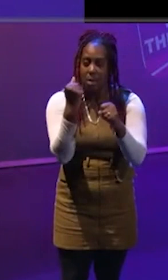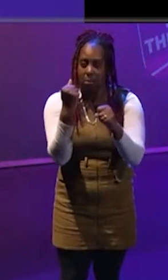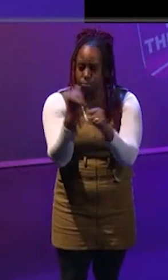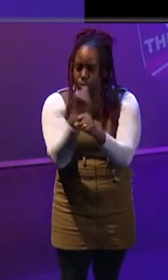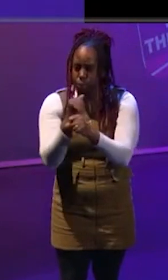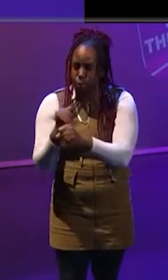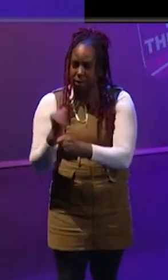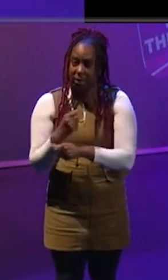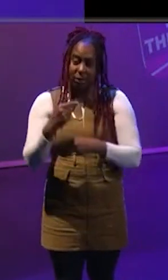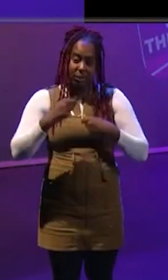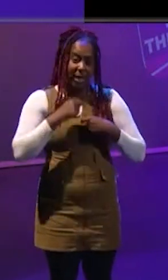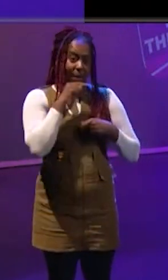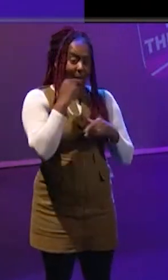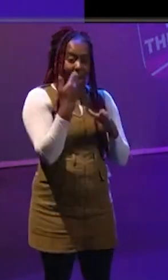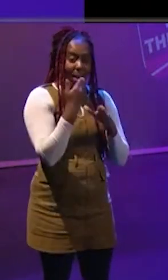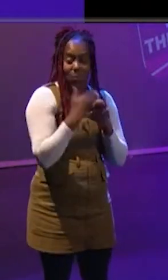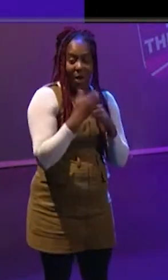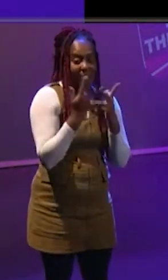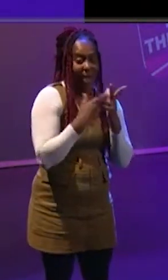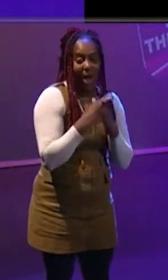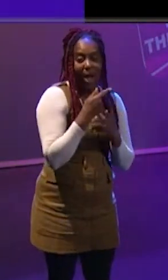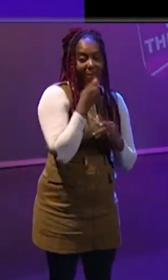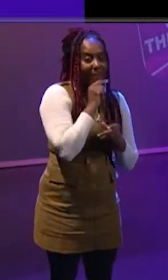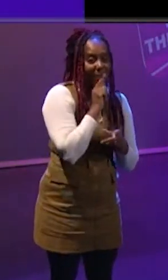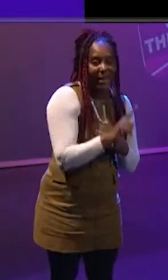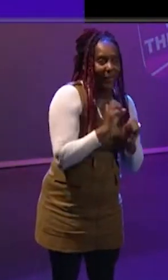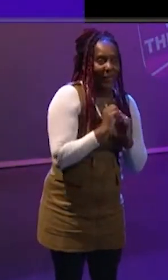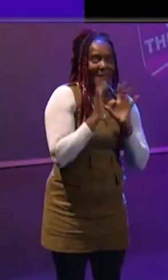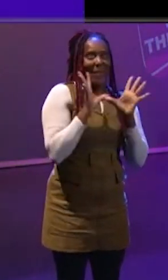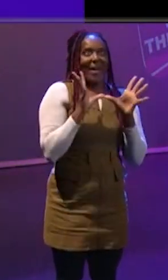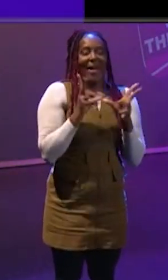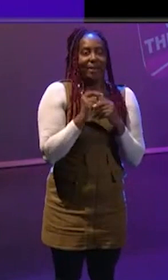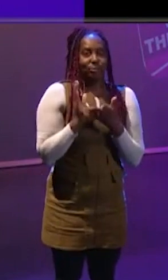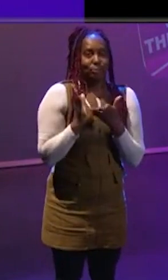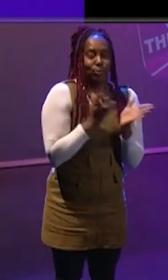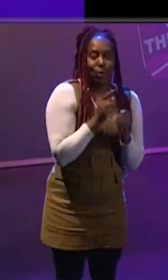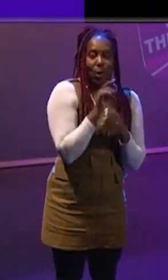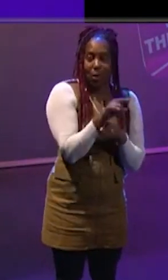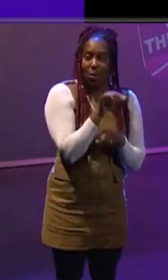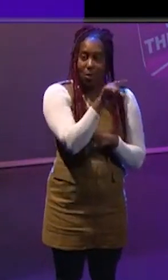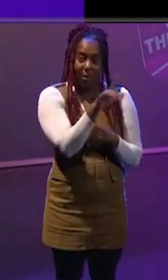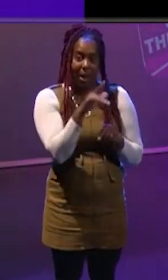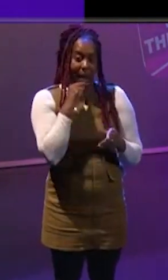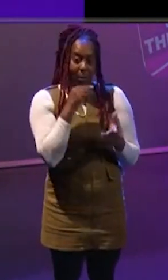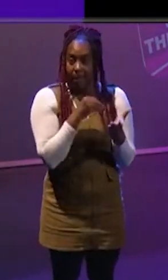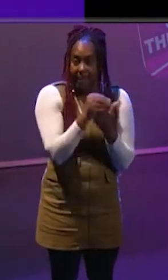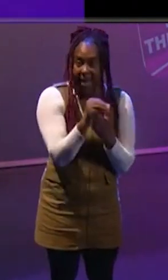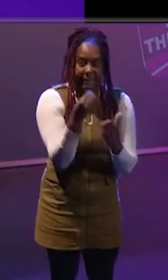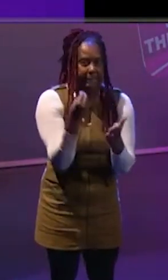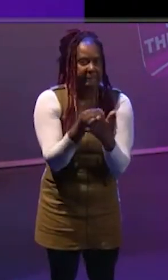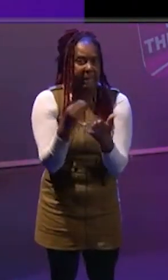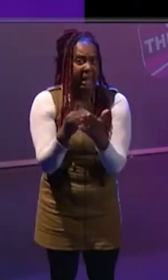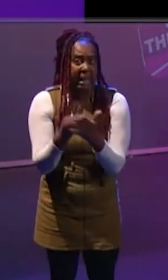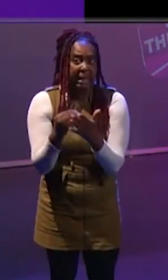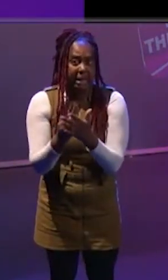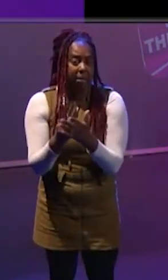is by working as a general manager for other people. I general managed a magic show called Wonderville in the West End most recently. And I got paid a weekly fee for that, so that was how I